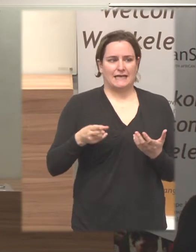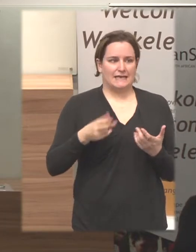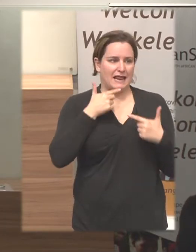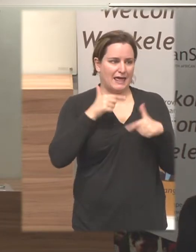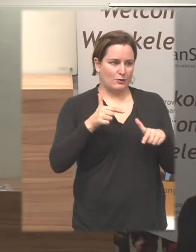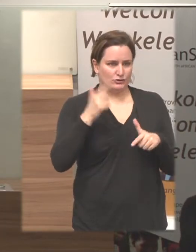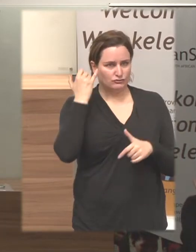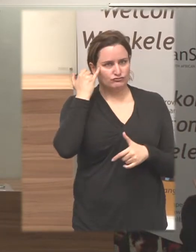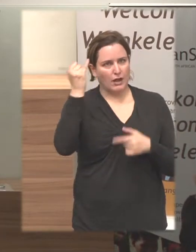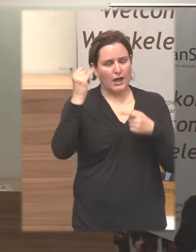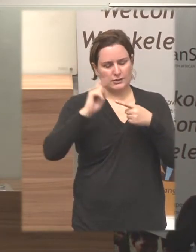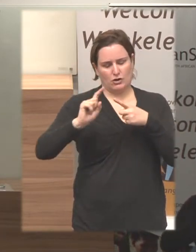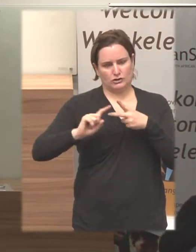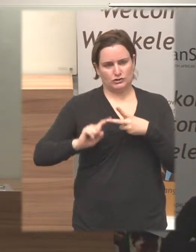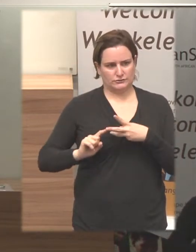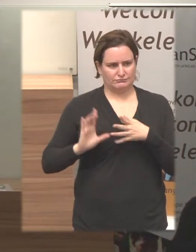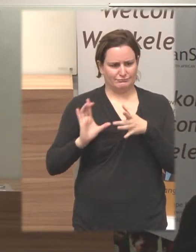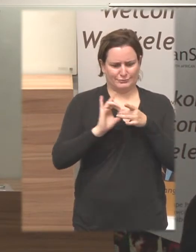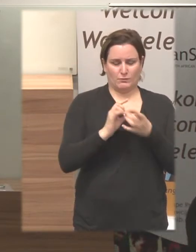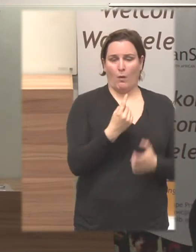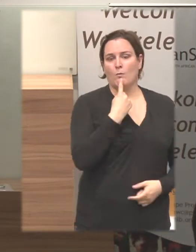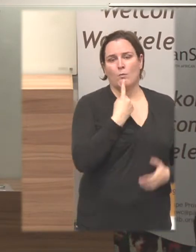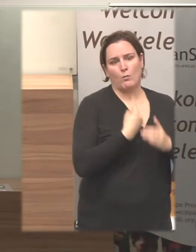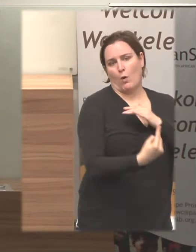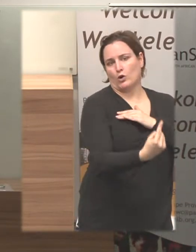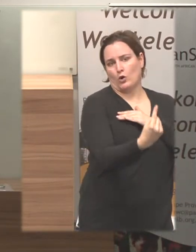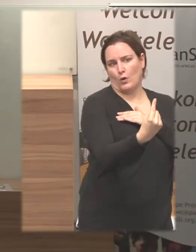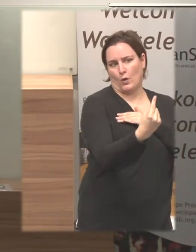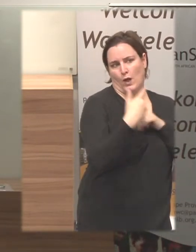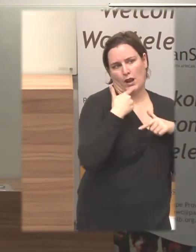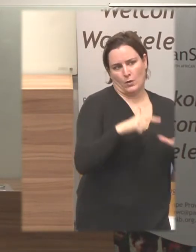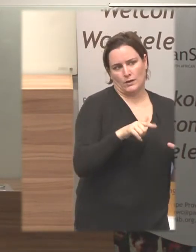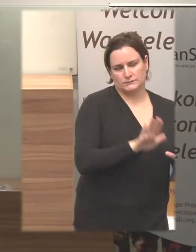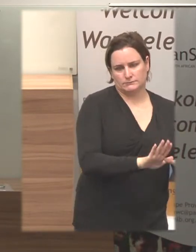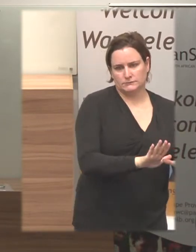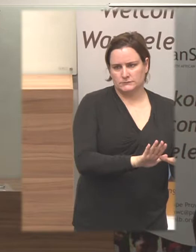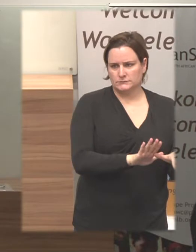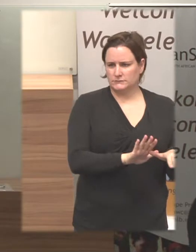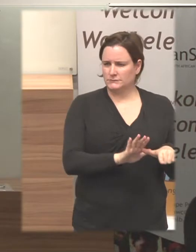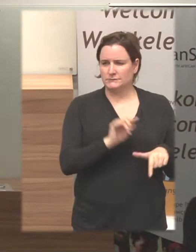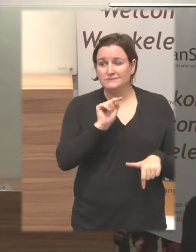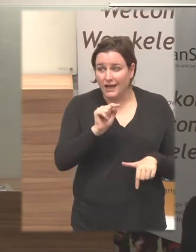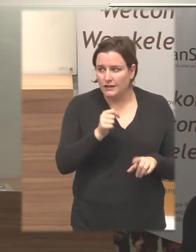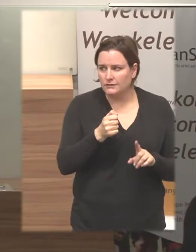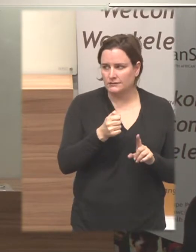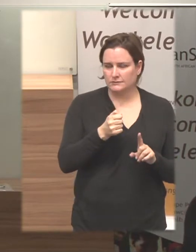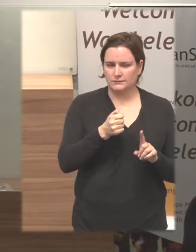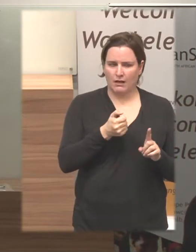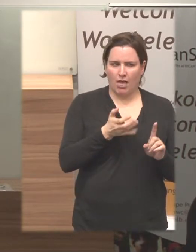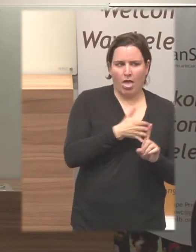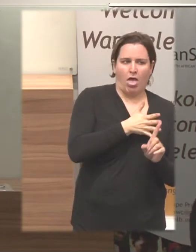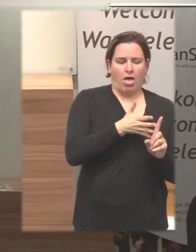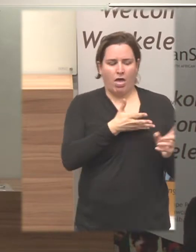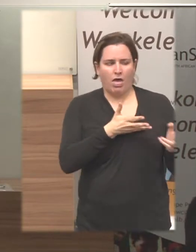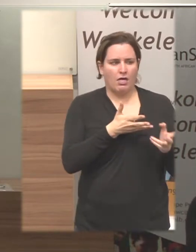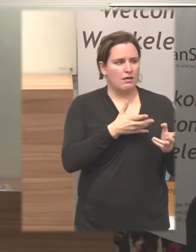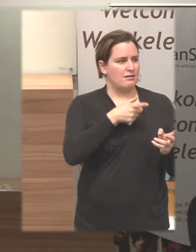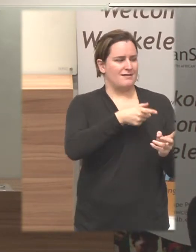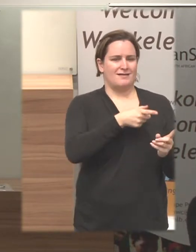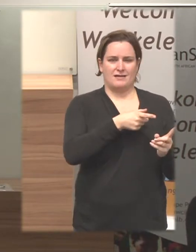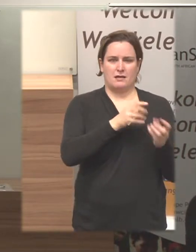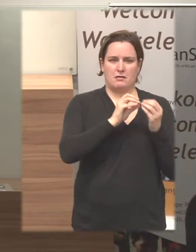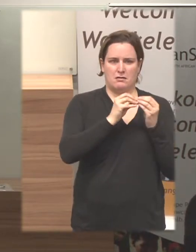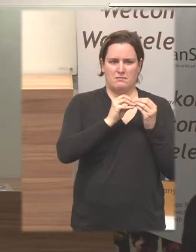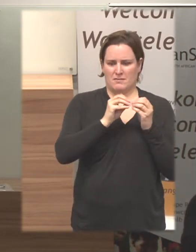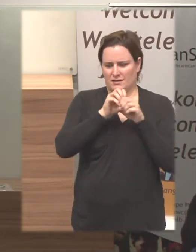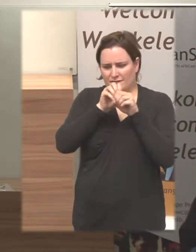related to monolingualism as the norm that I am arguing is very powerful in our thinking,